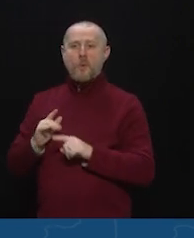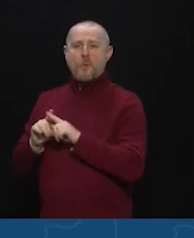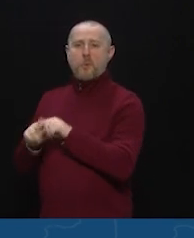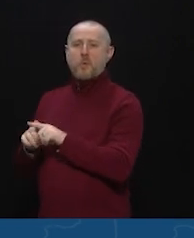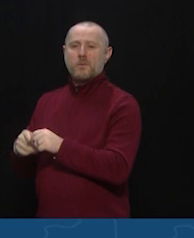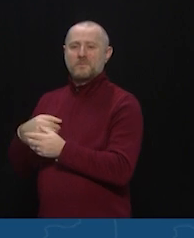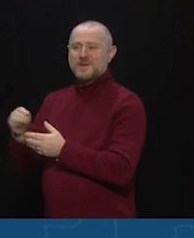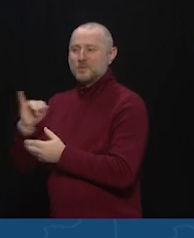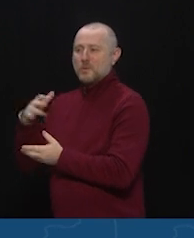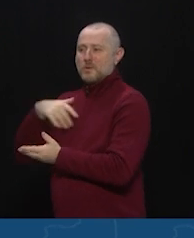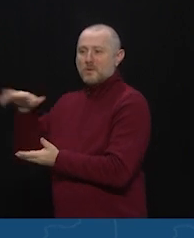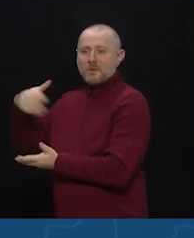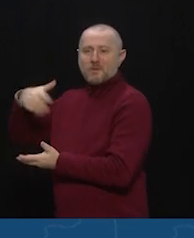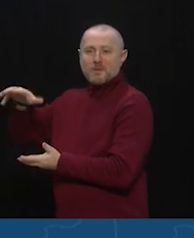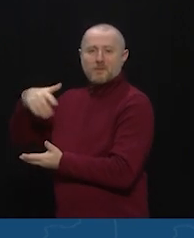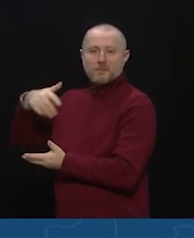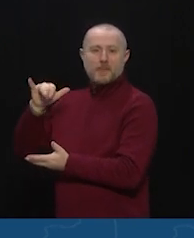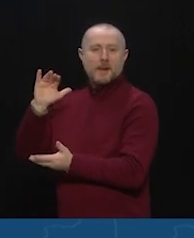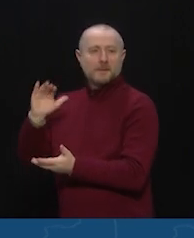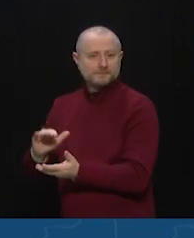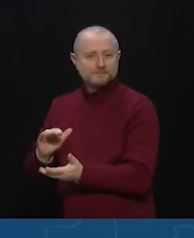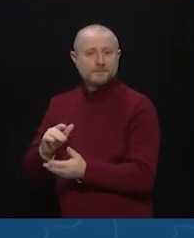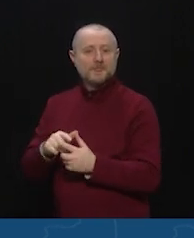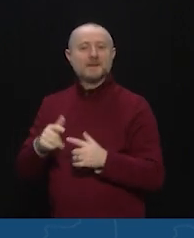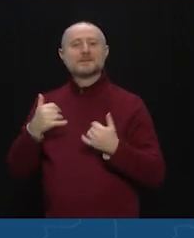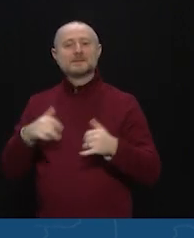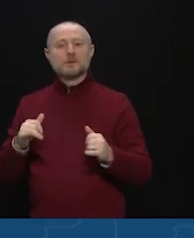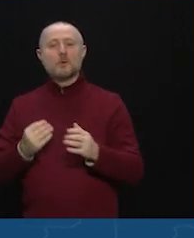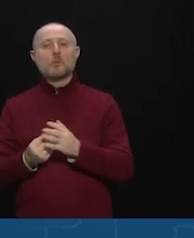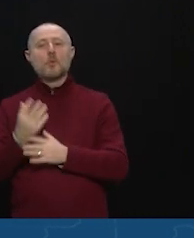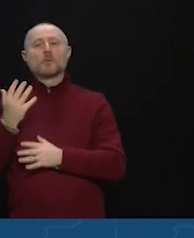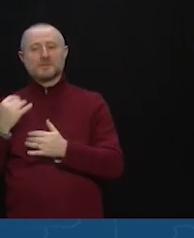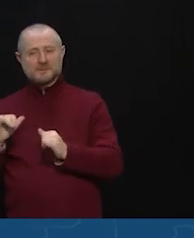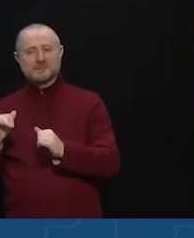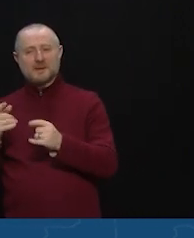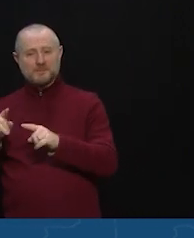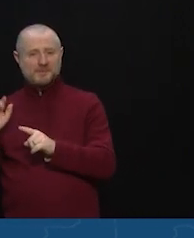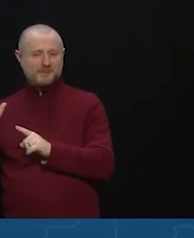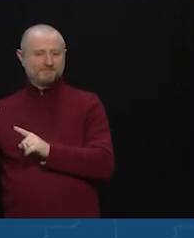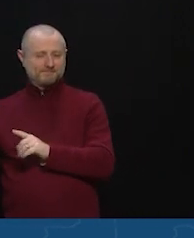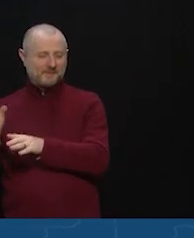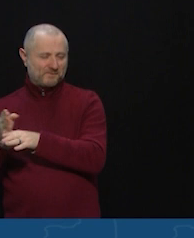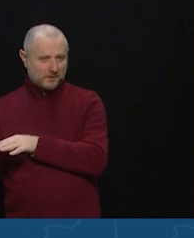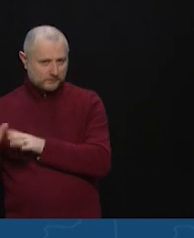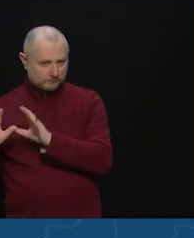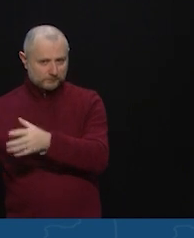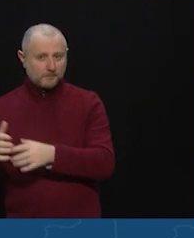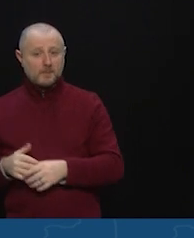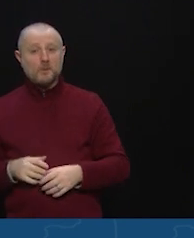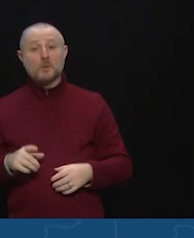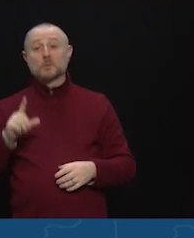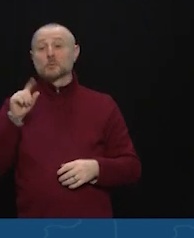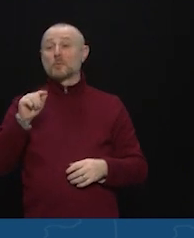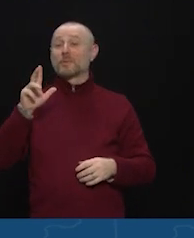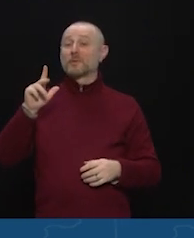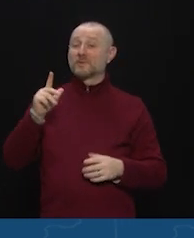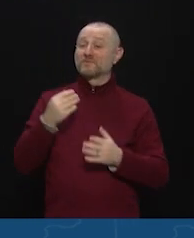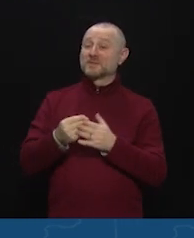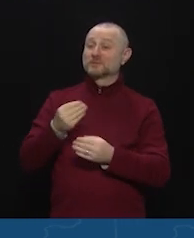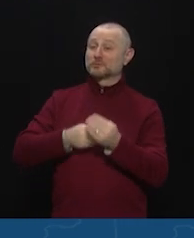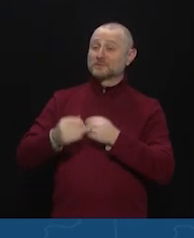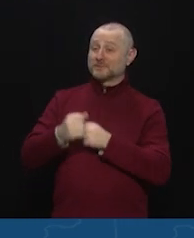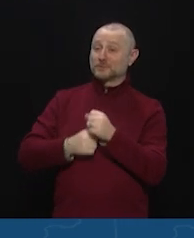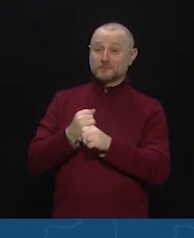financial sector is driving a lot of the growth. So we go to the 2023 financial plan overall.